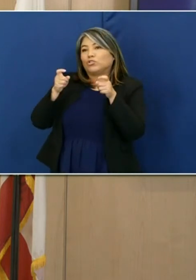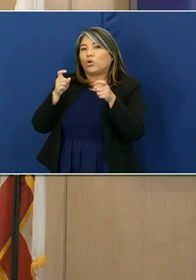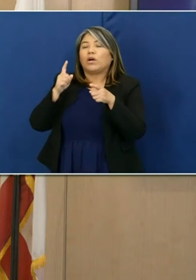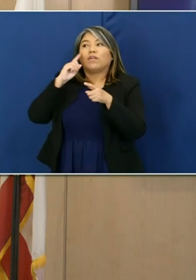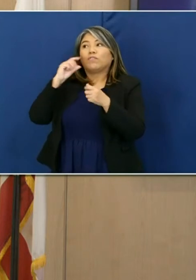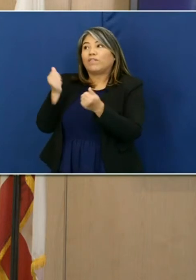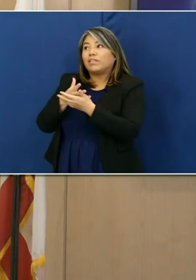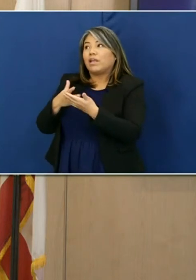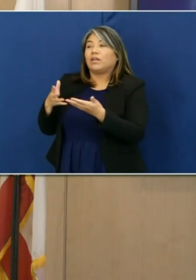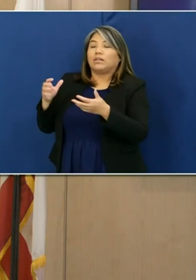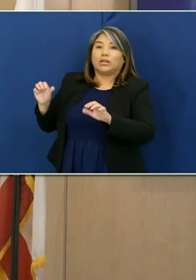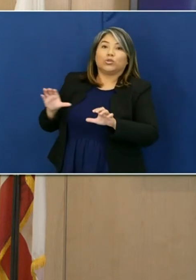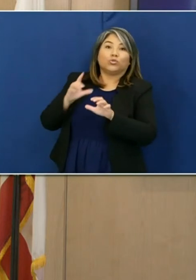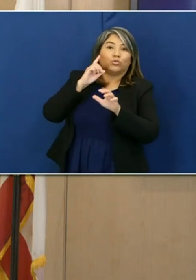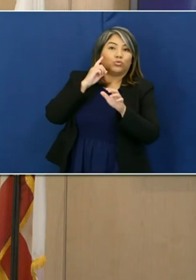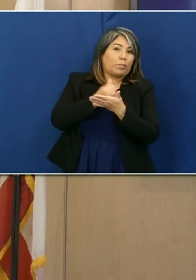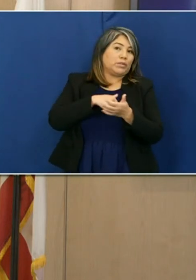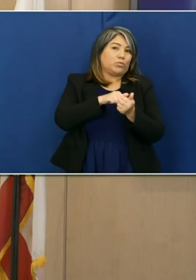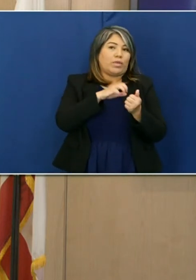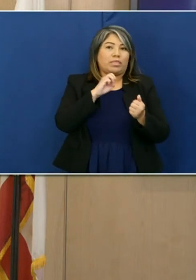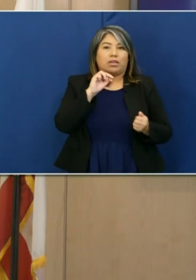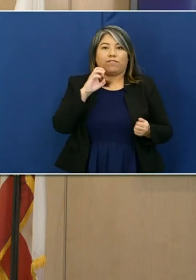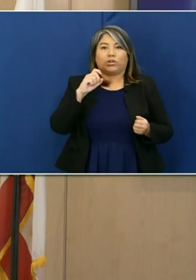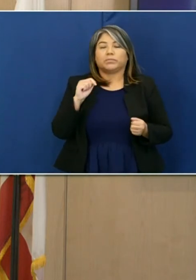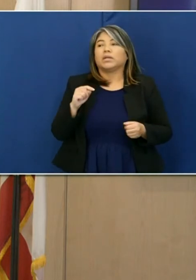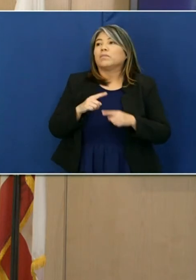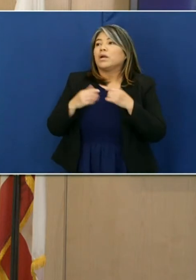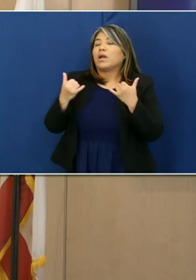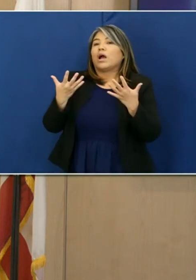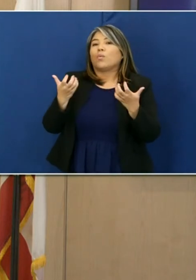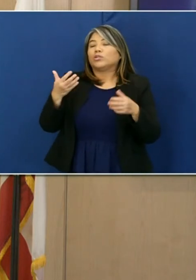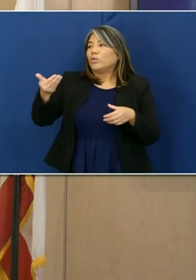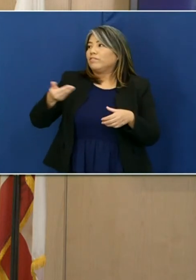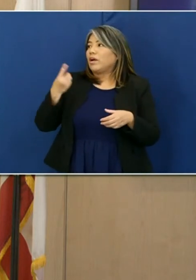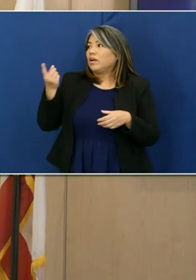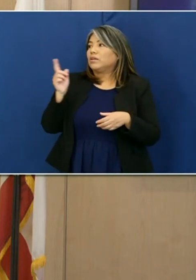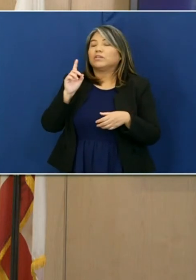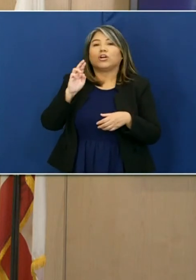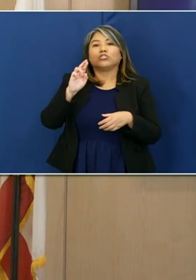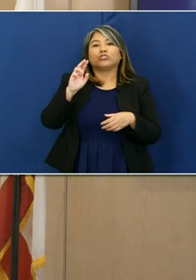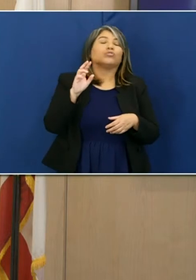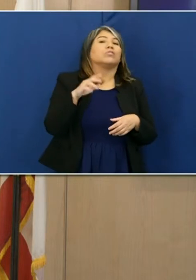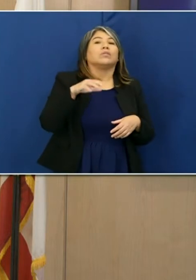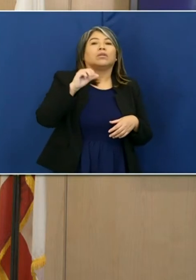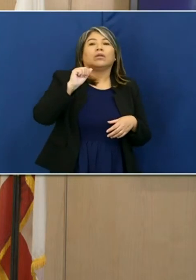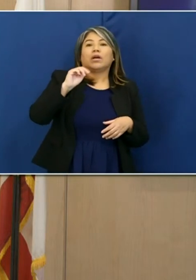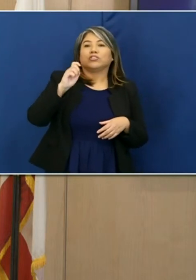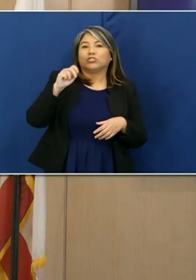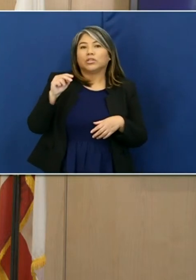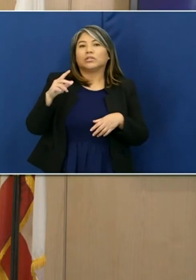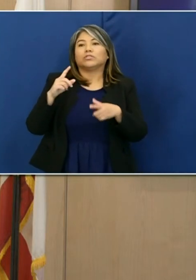want to invite Dr. Anderson back up to also add any thoughts he has around questions